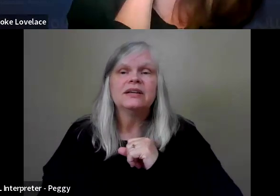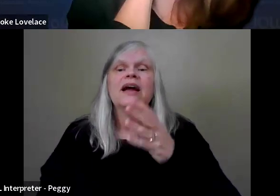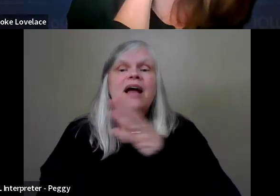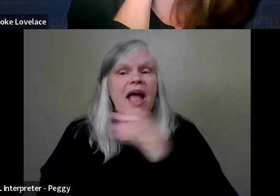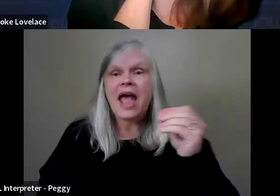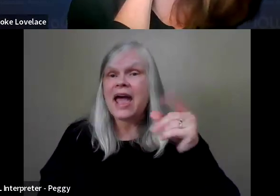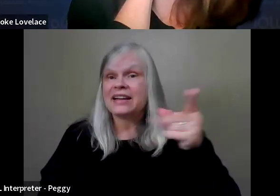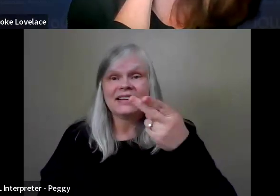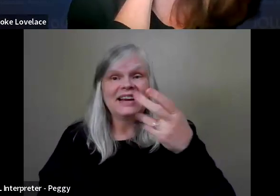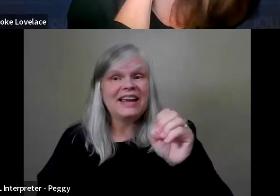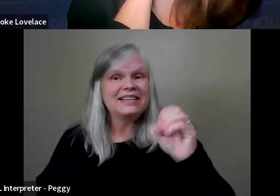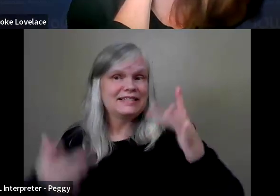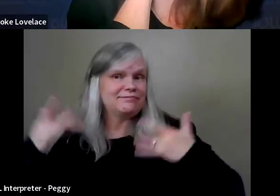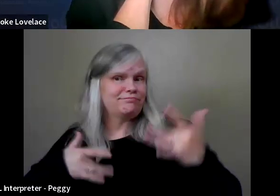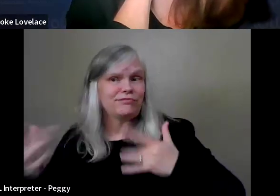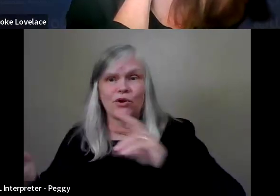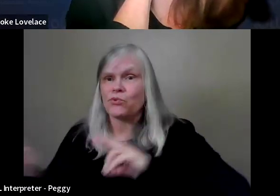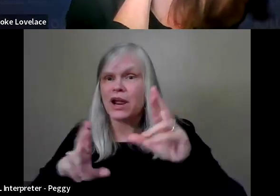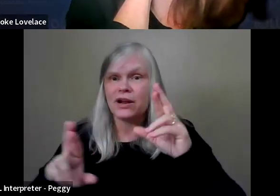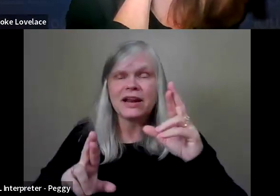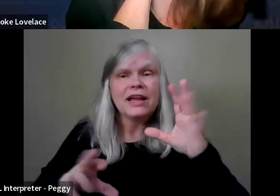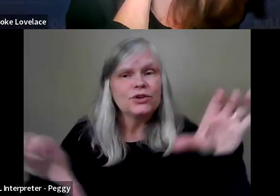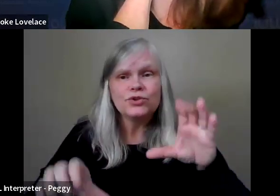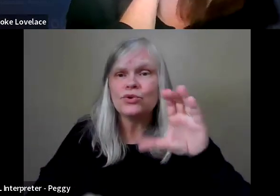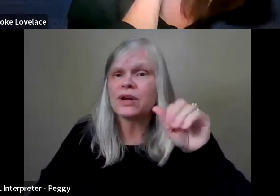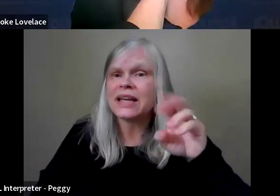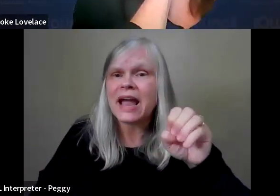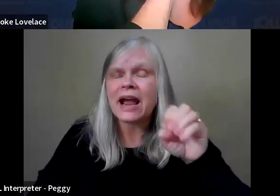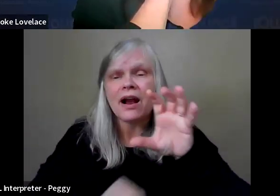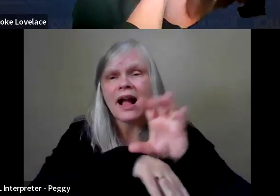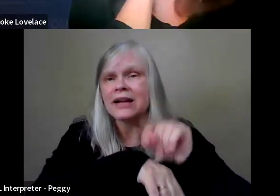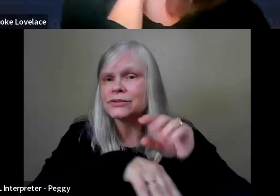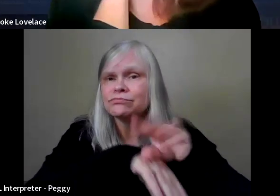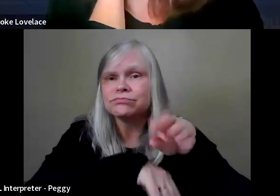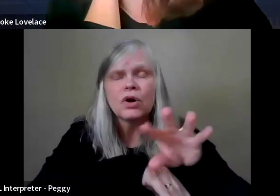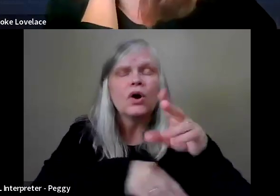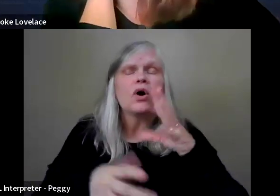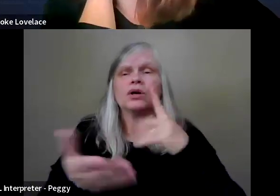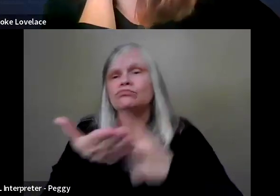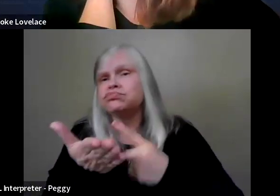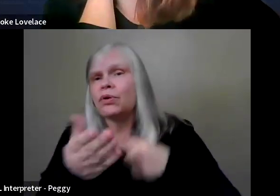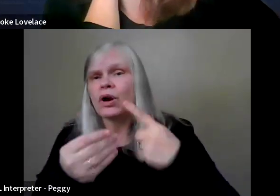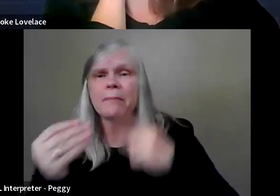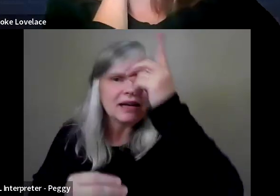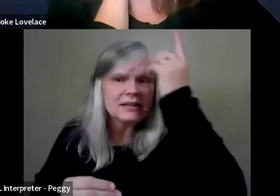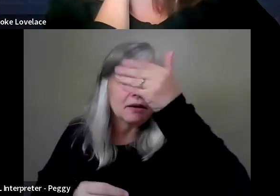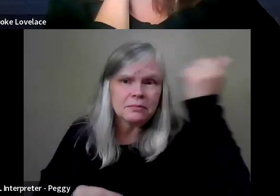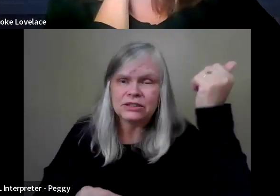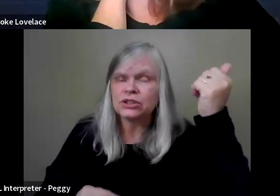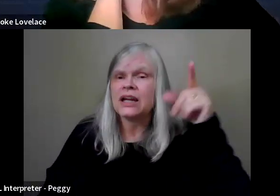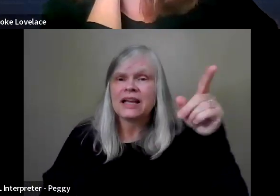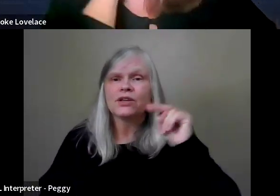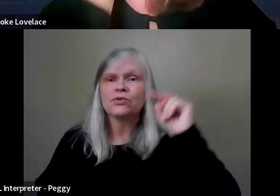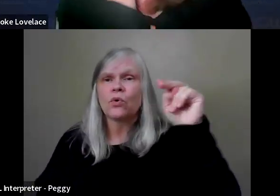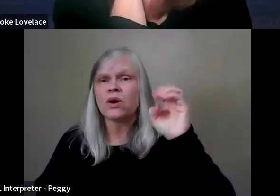to go and excited to do care consultations and answer any dementia-related questions in the Northeast Iowa